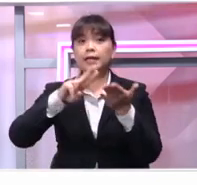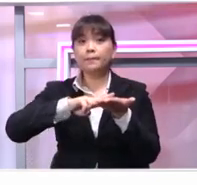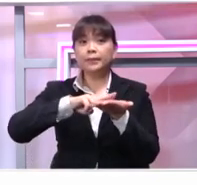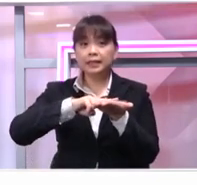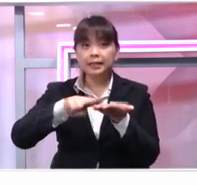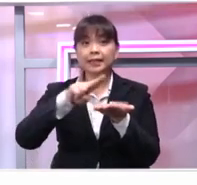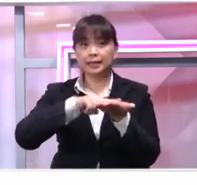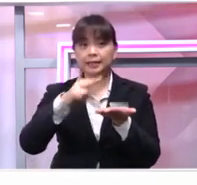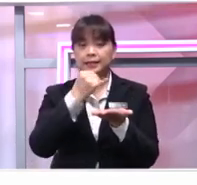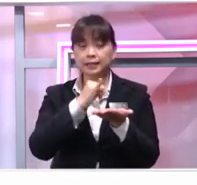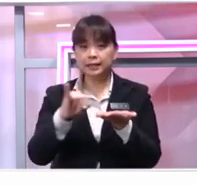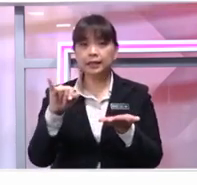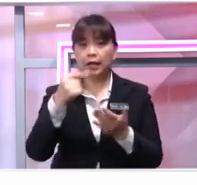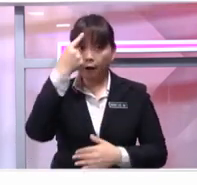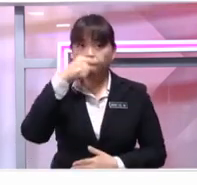Emma 14.